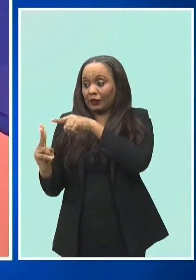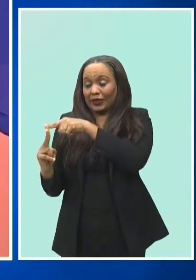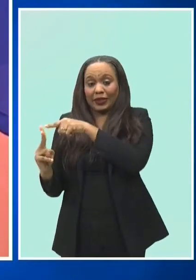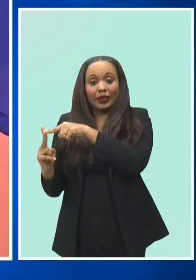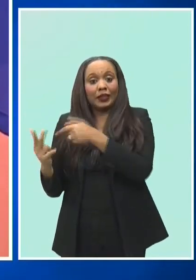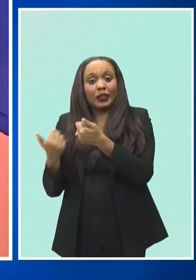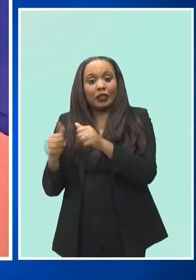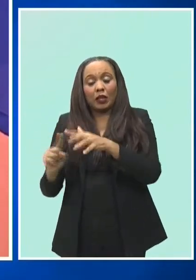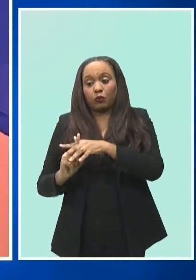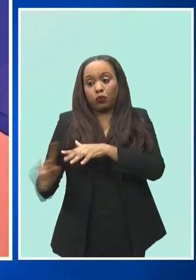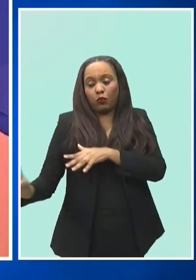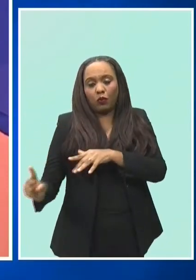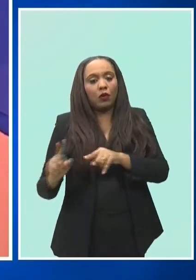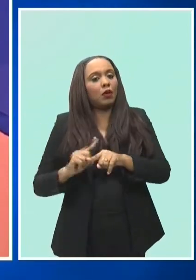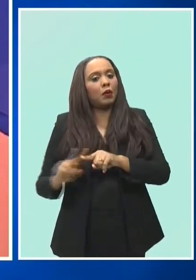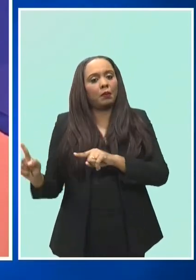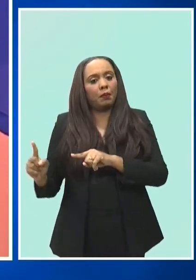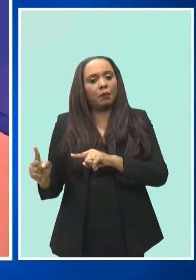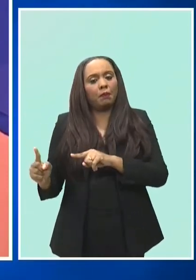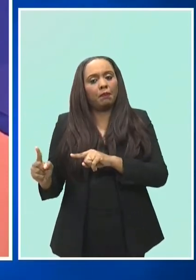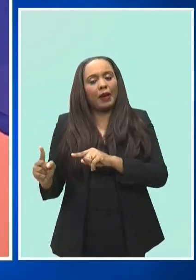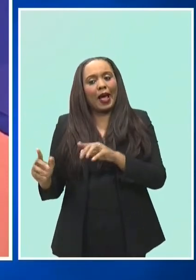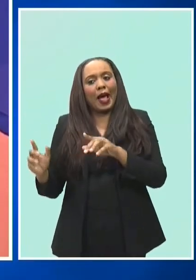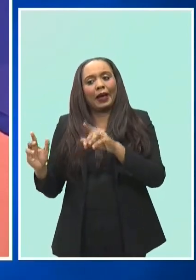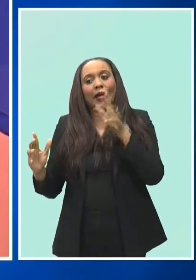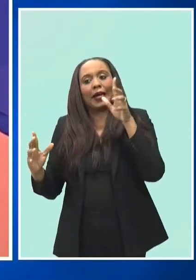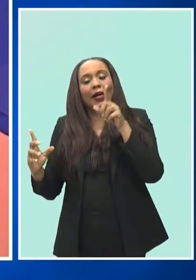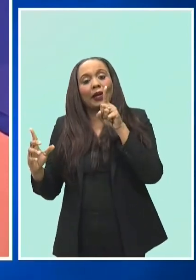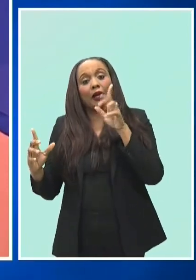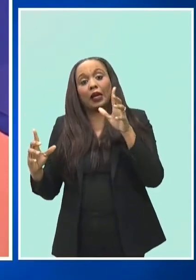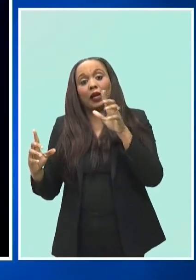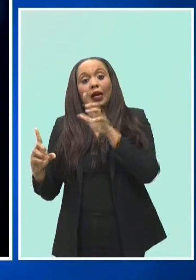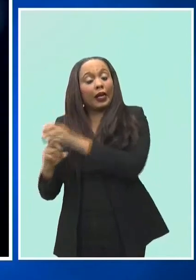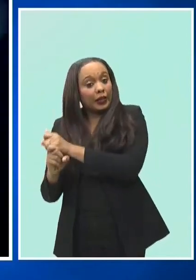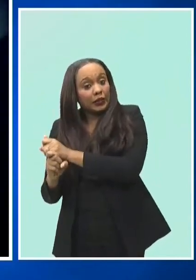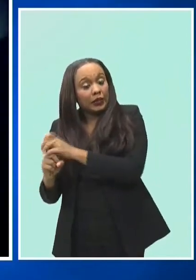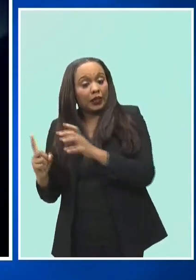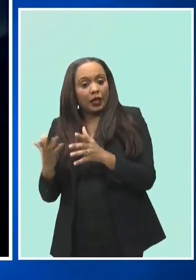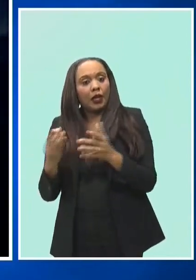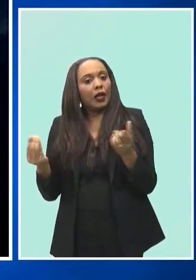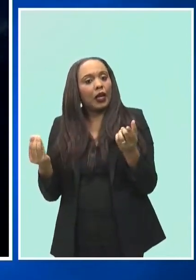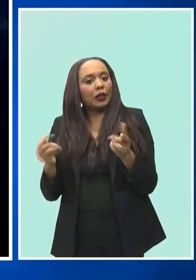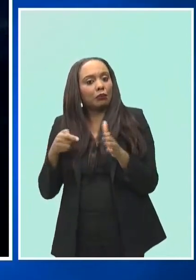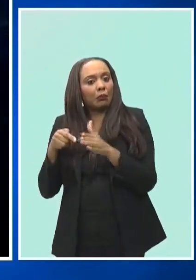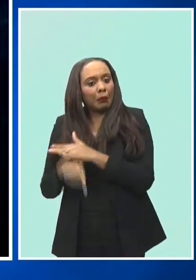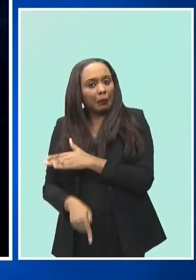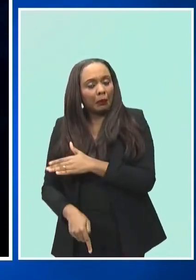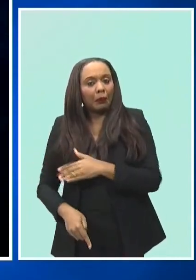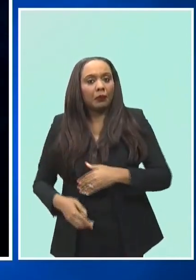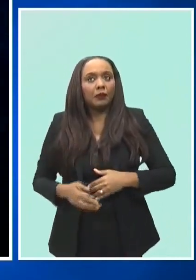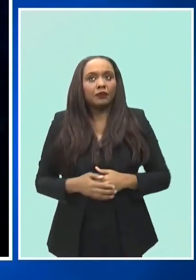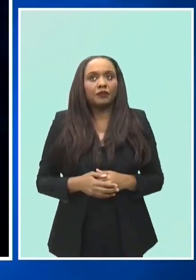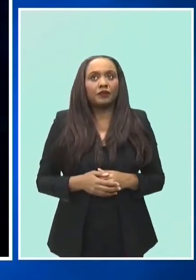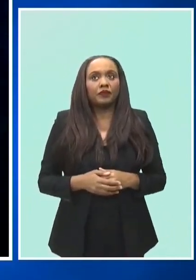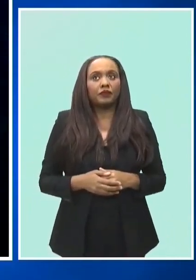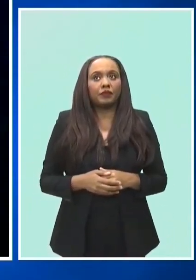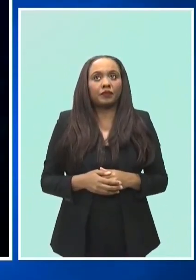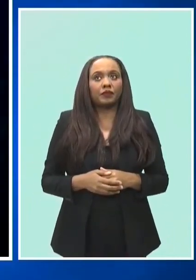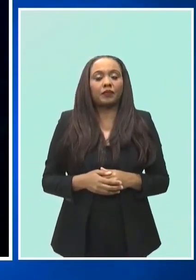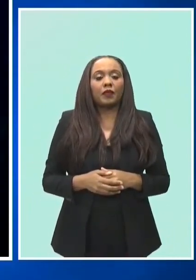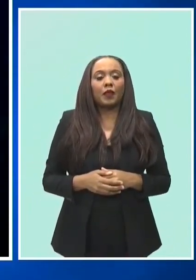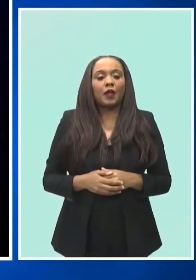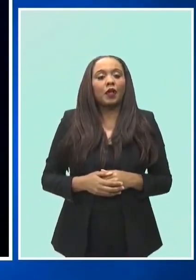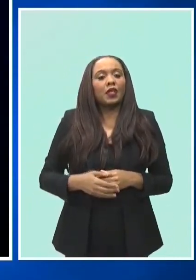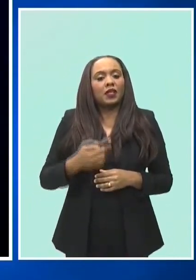was caught up by those two persons, and he too was shot. According to Delgado, his nephew Herman was